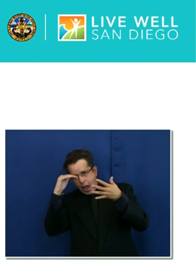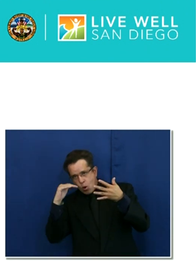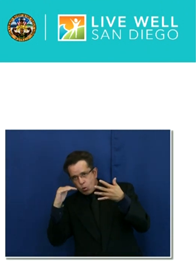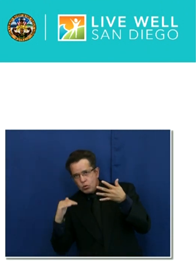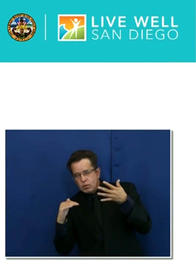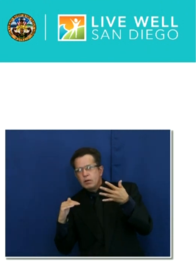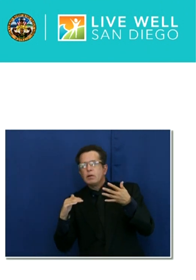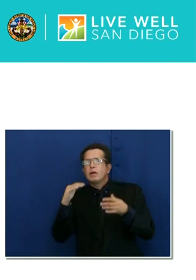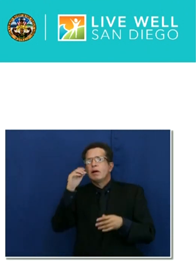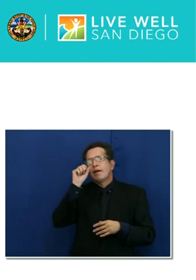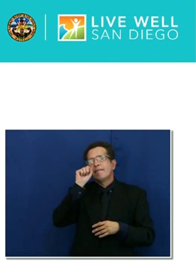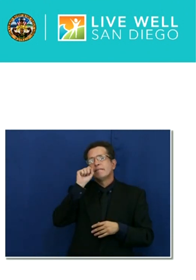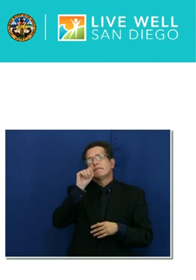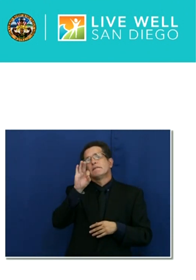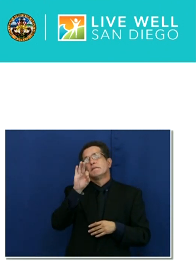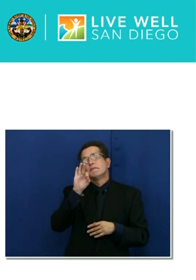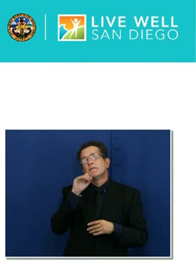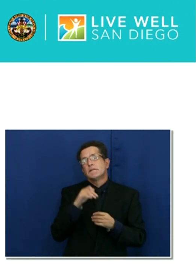county